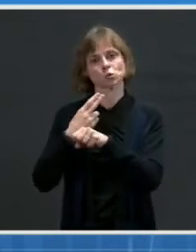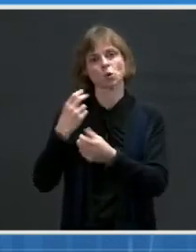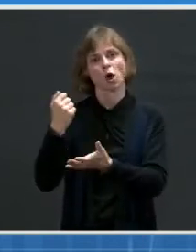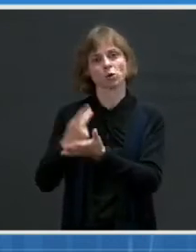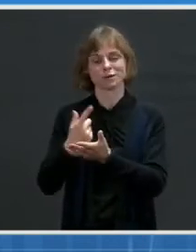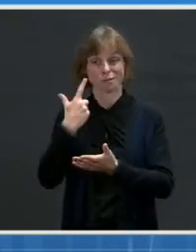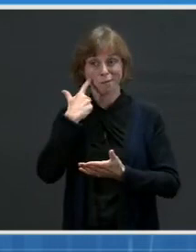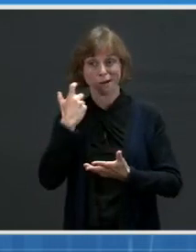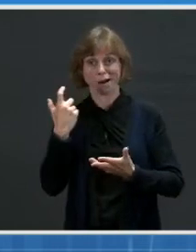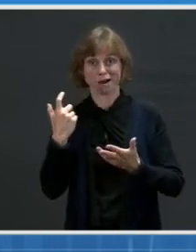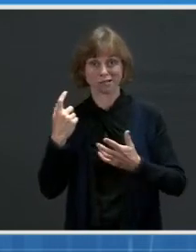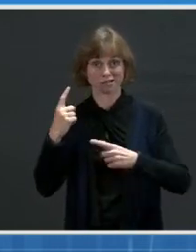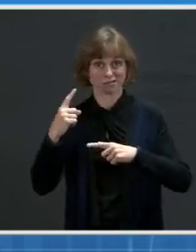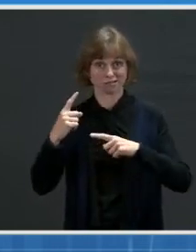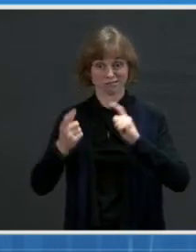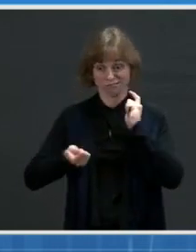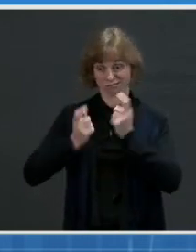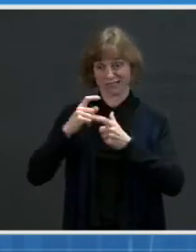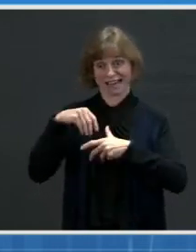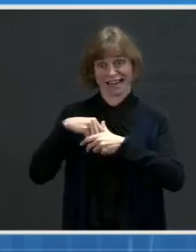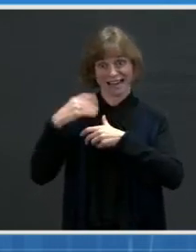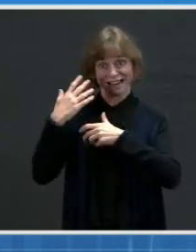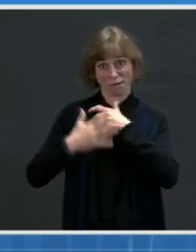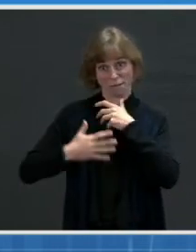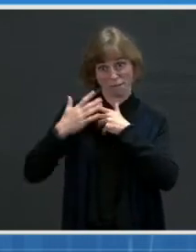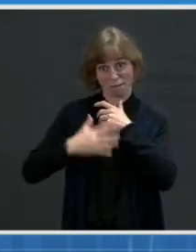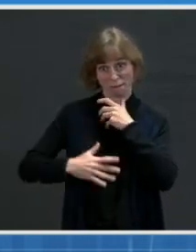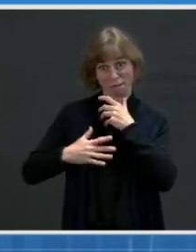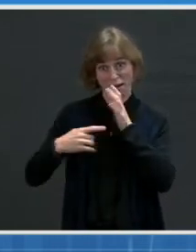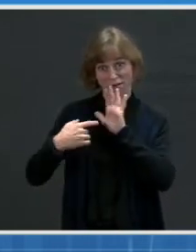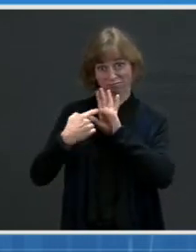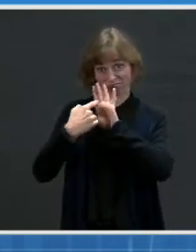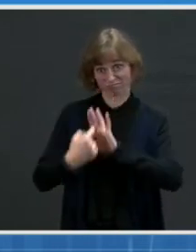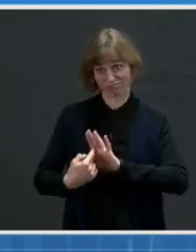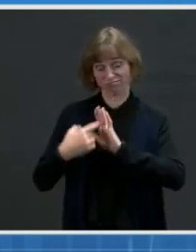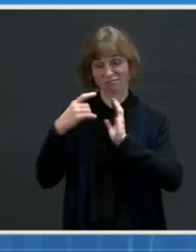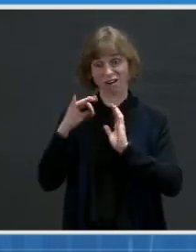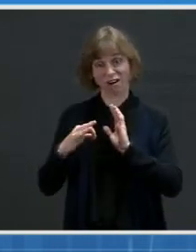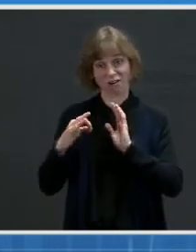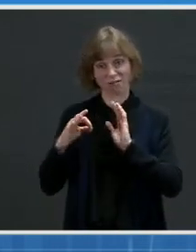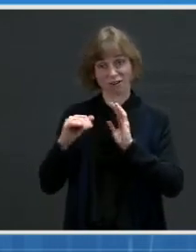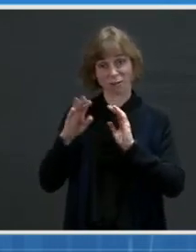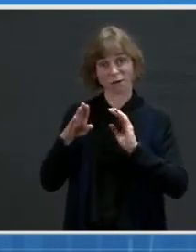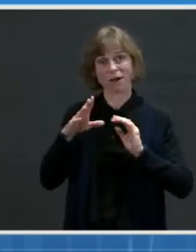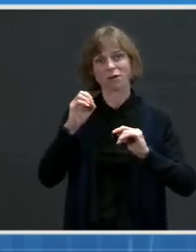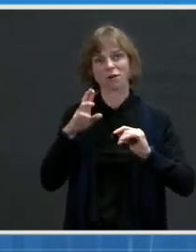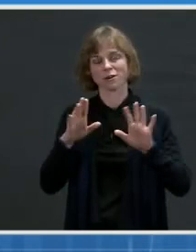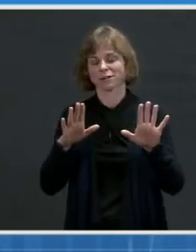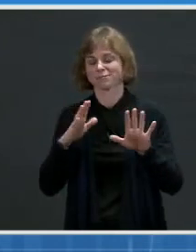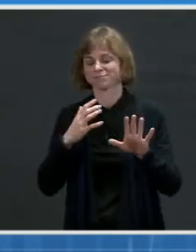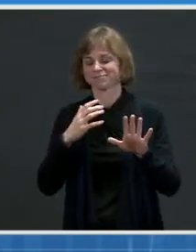variability in the titer of antibody in various plasma